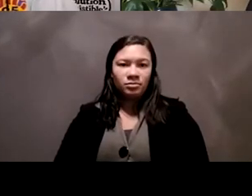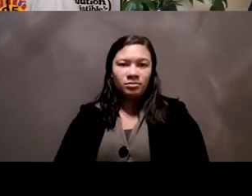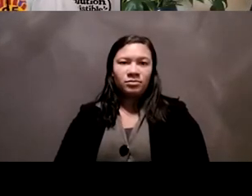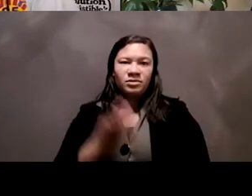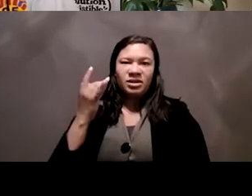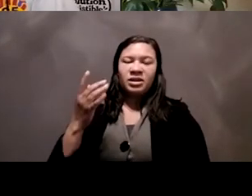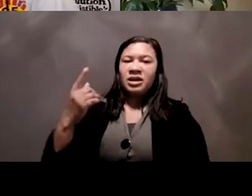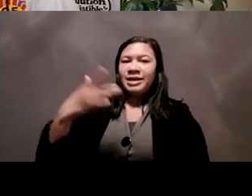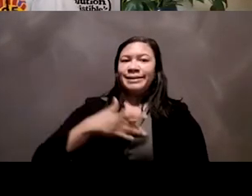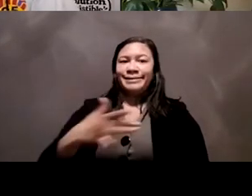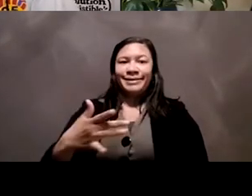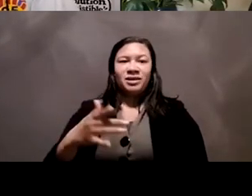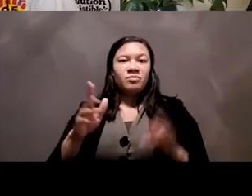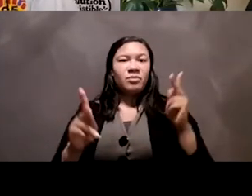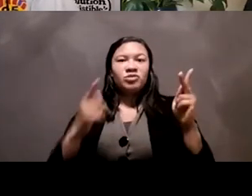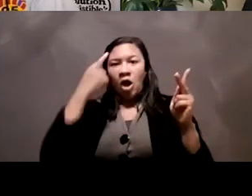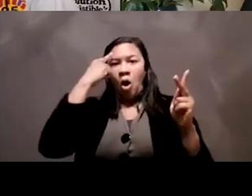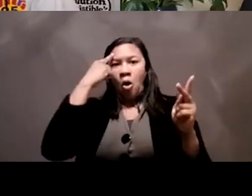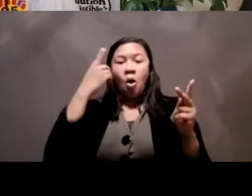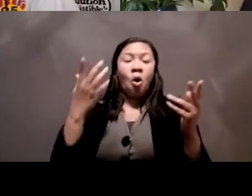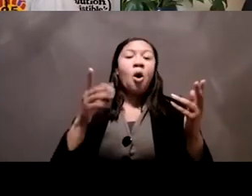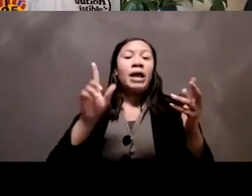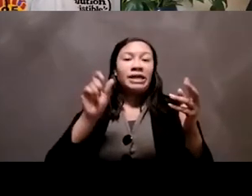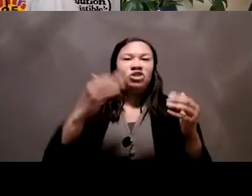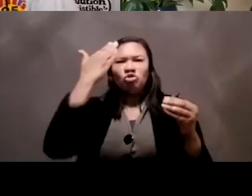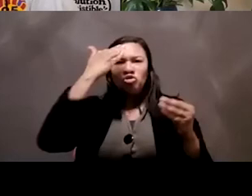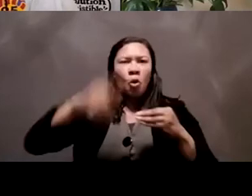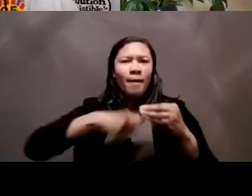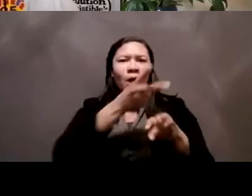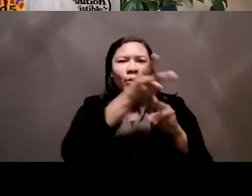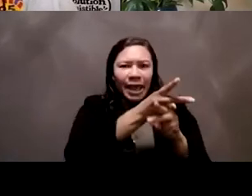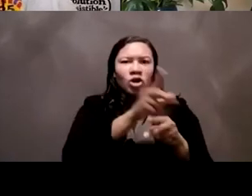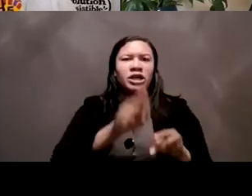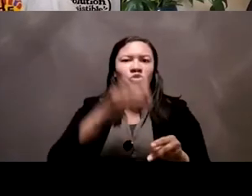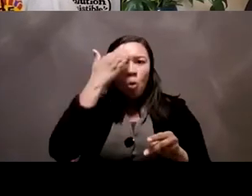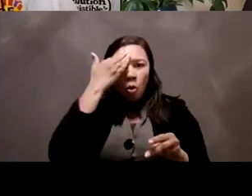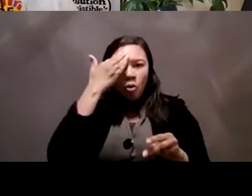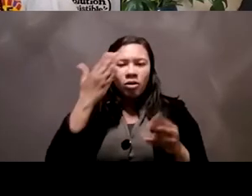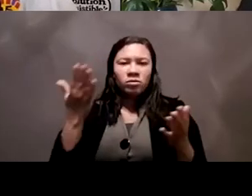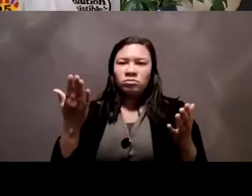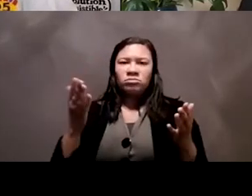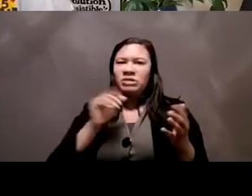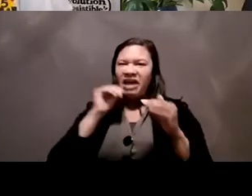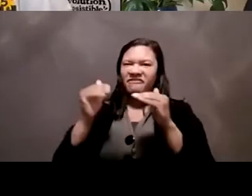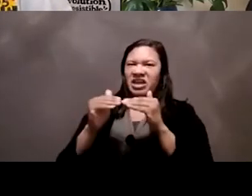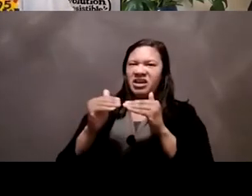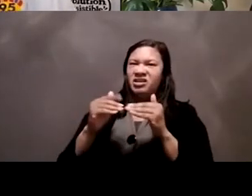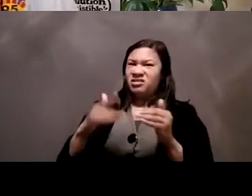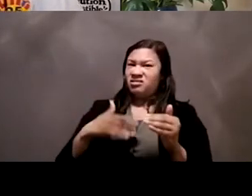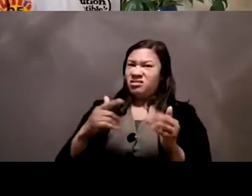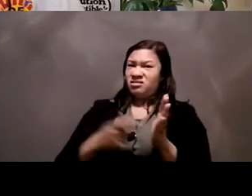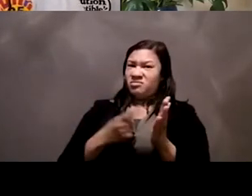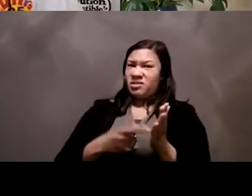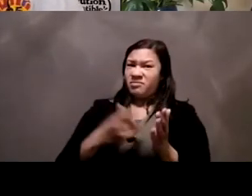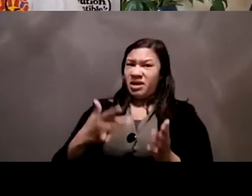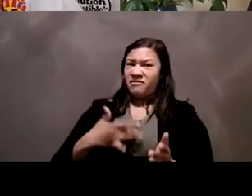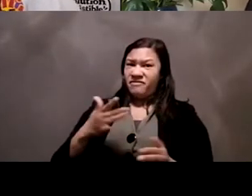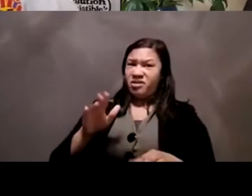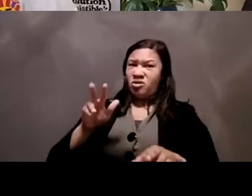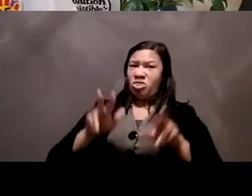knowledge about care that is also kind of unfair and makes me feel like not a real adult sometimes. So.